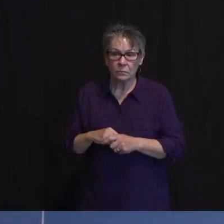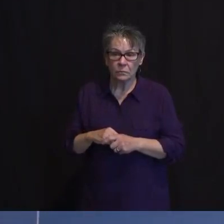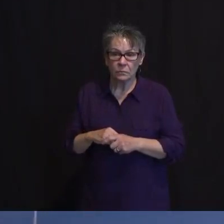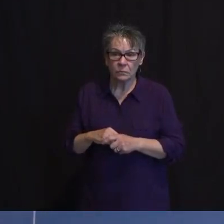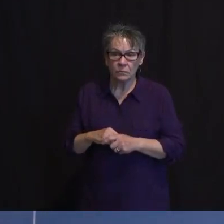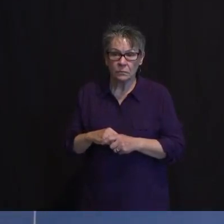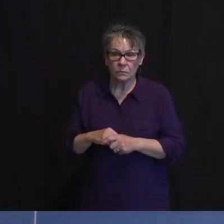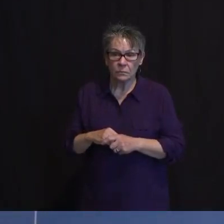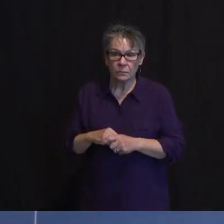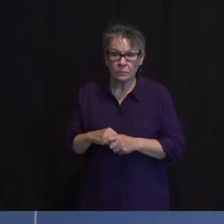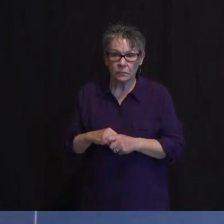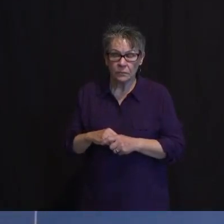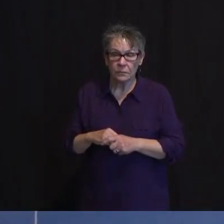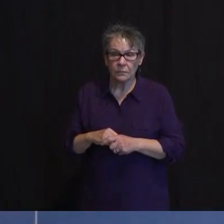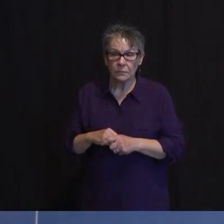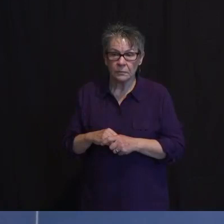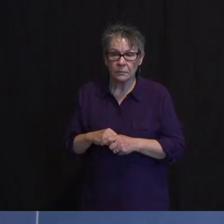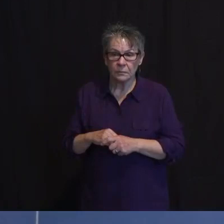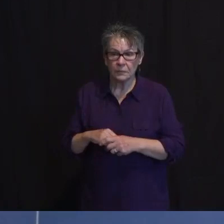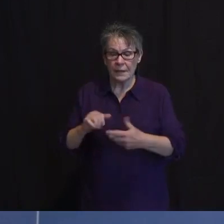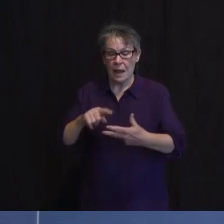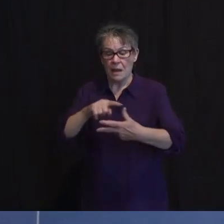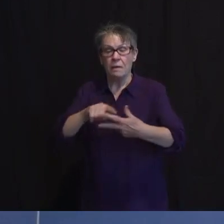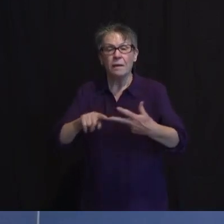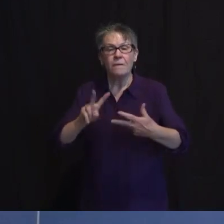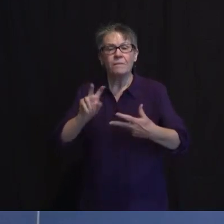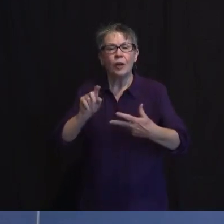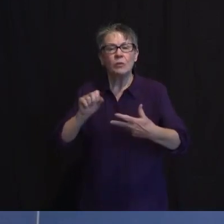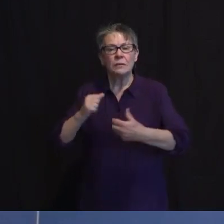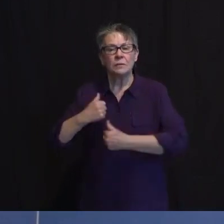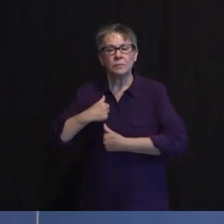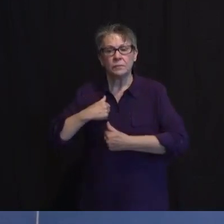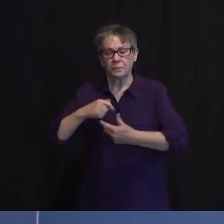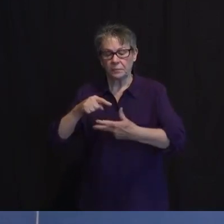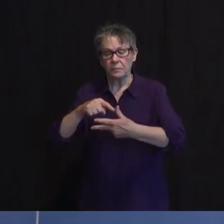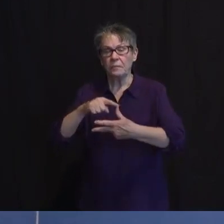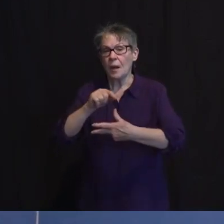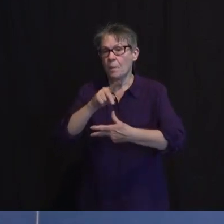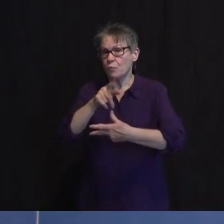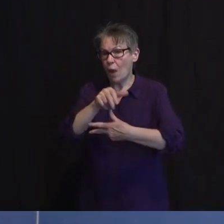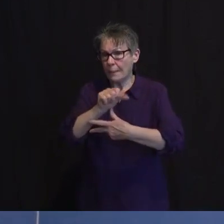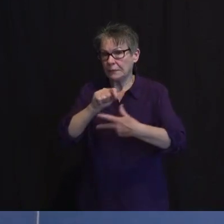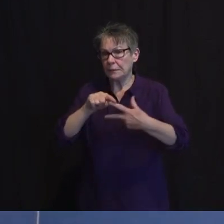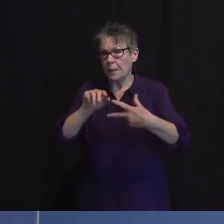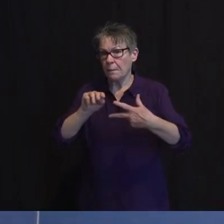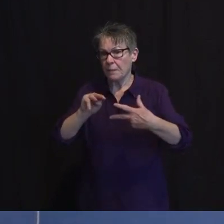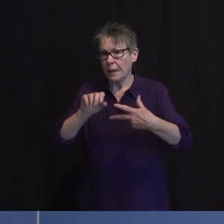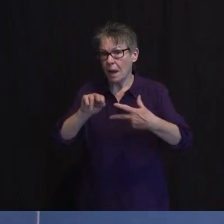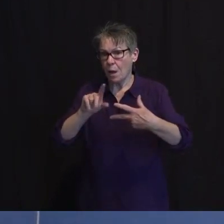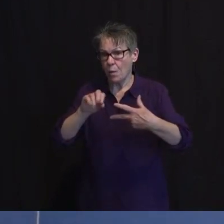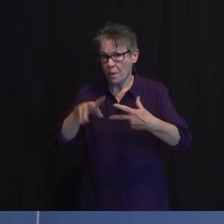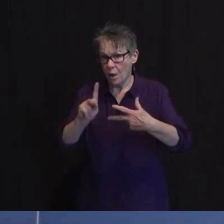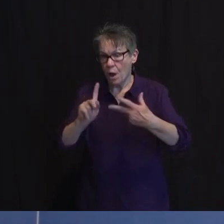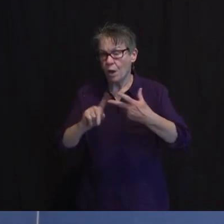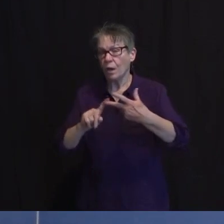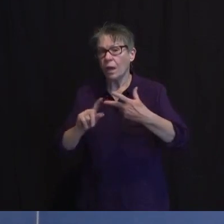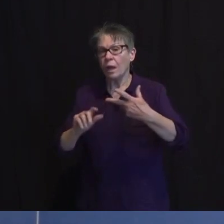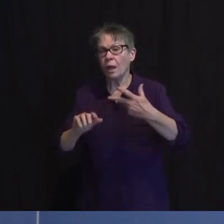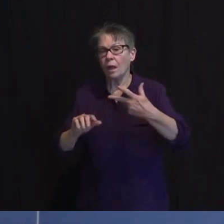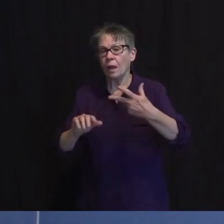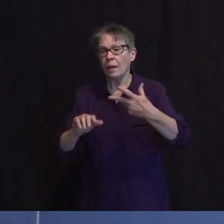Vineland is fairly stable with just one resident pending results of